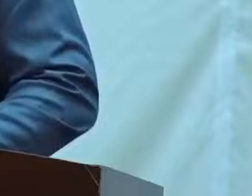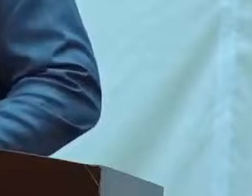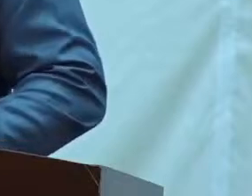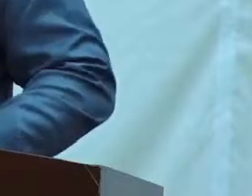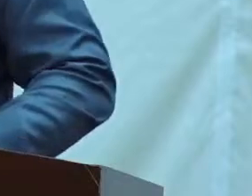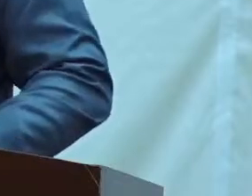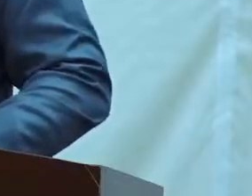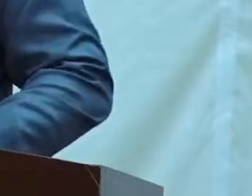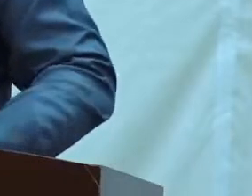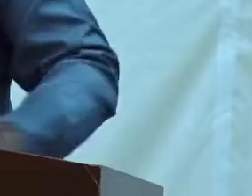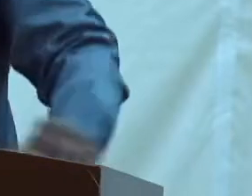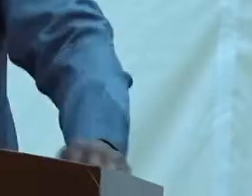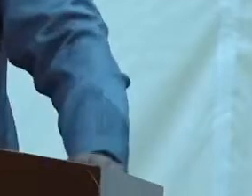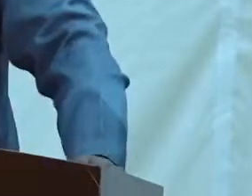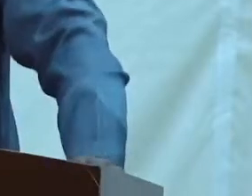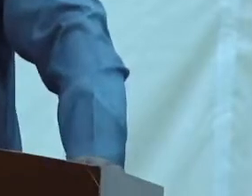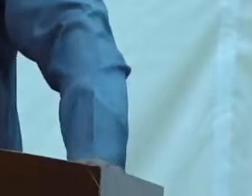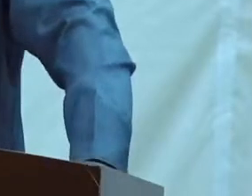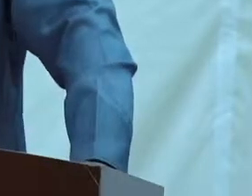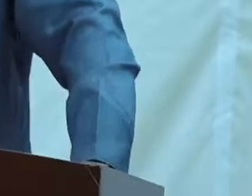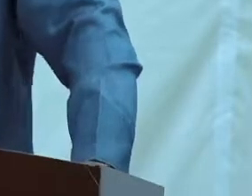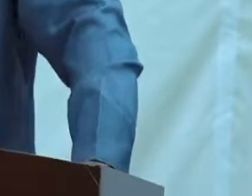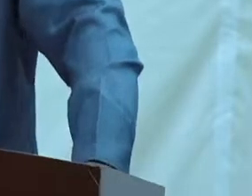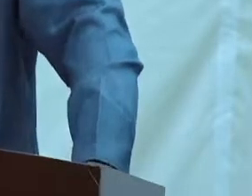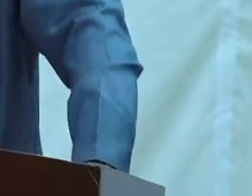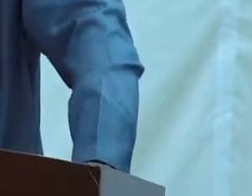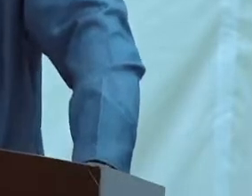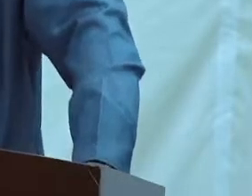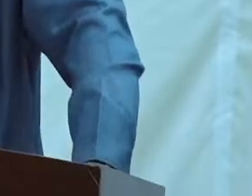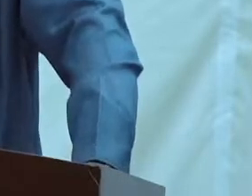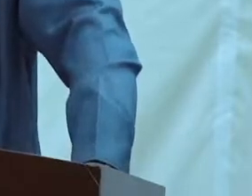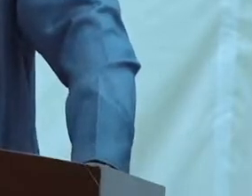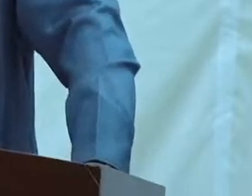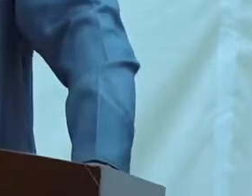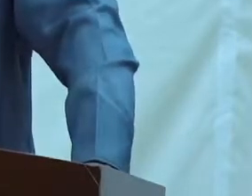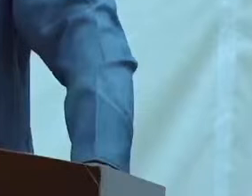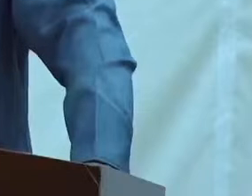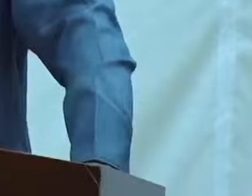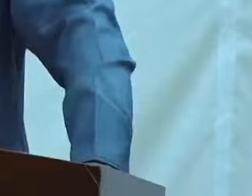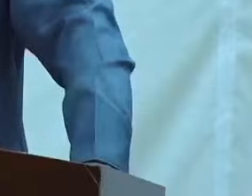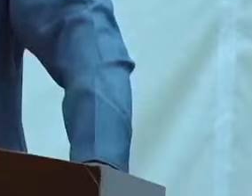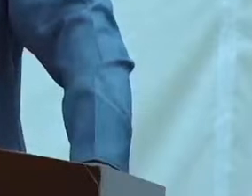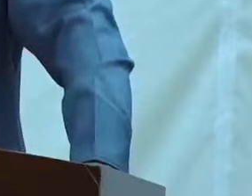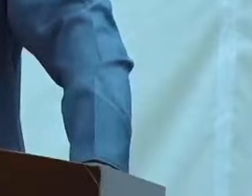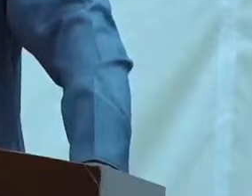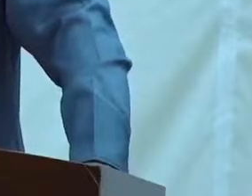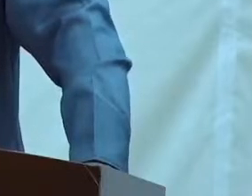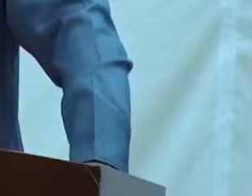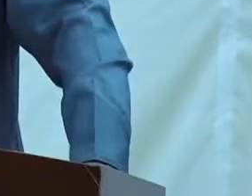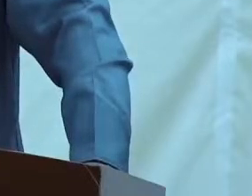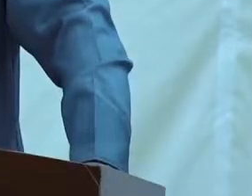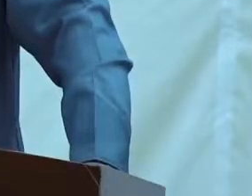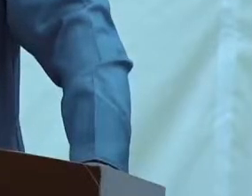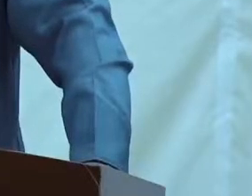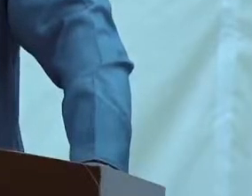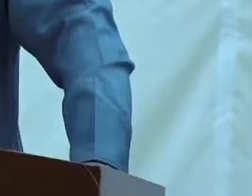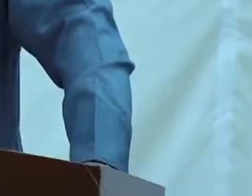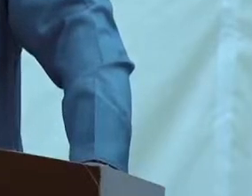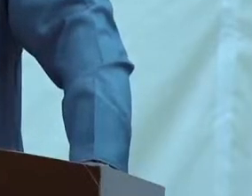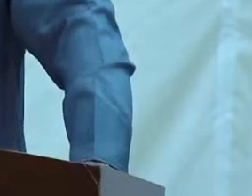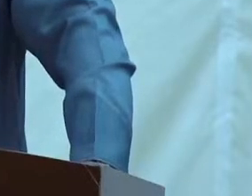you our chairperson for today's event. A long-standing